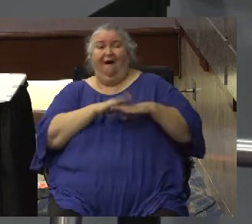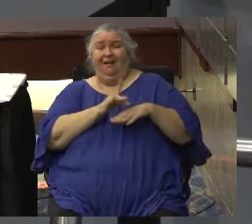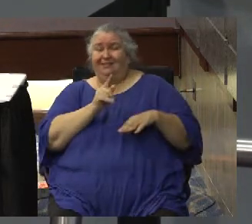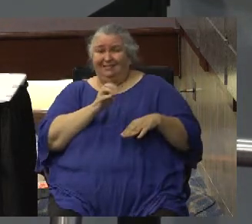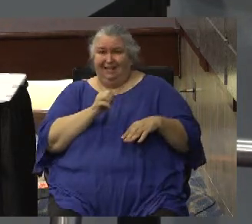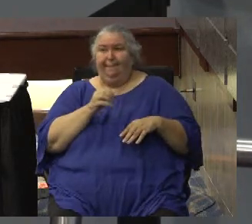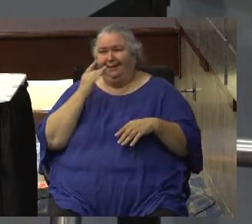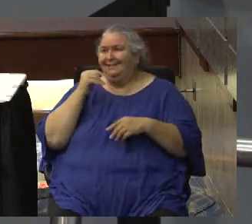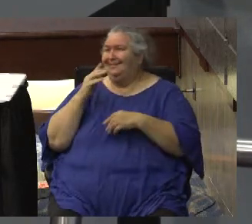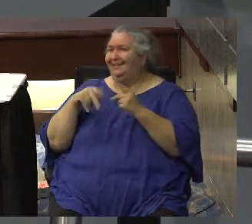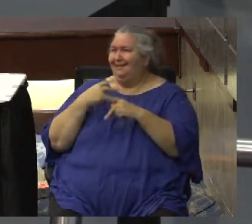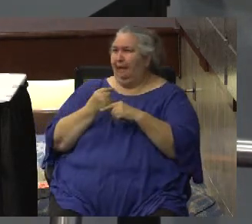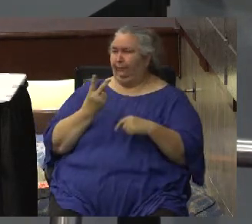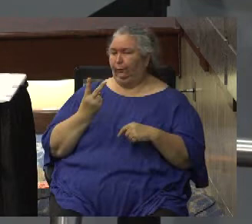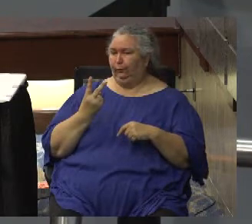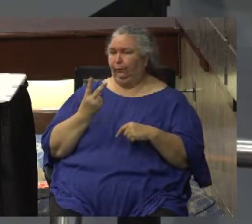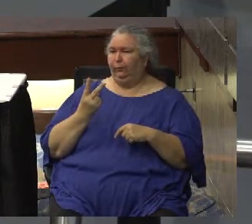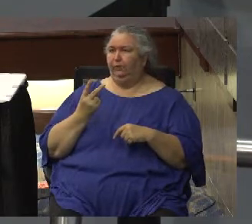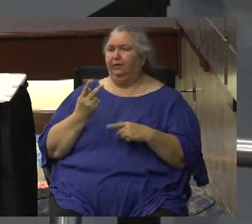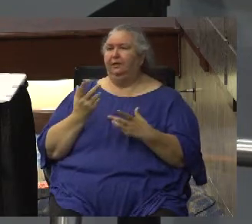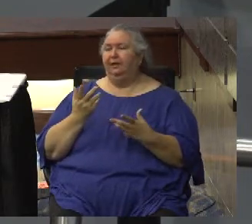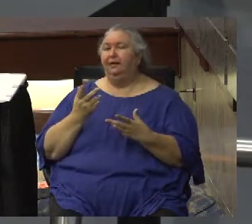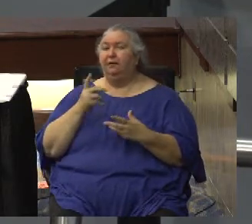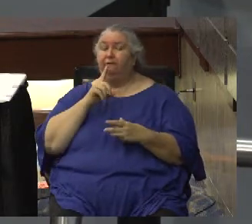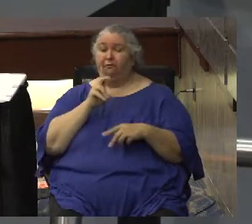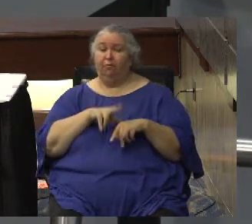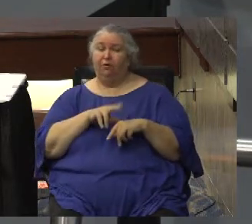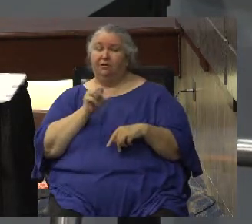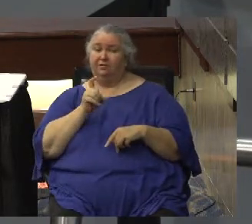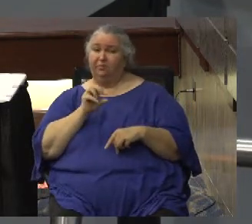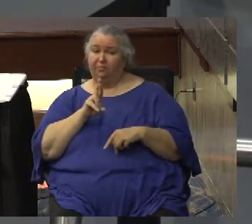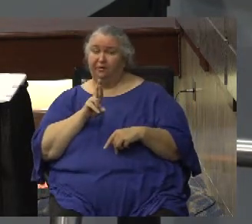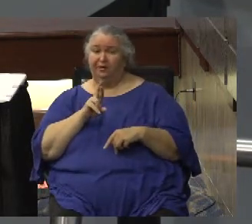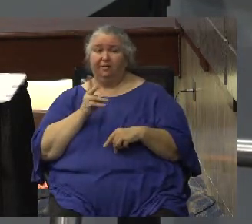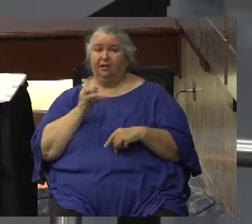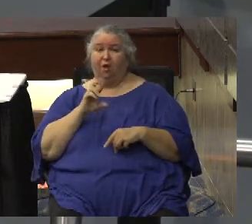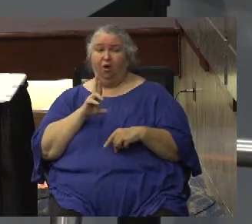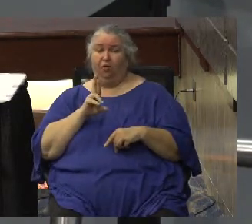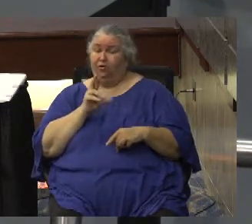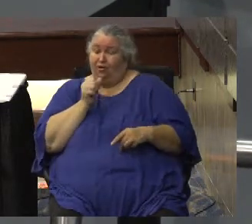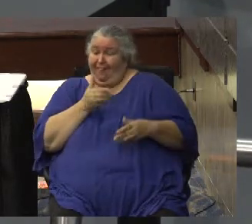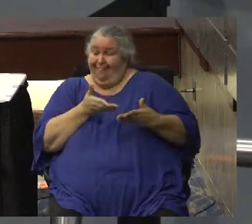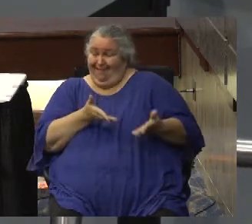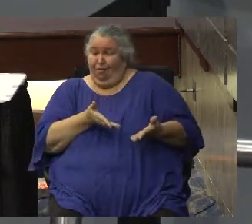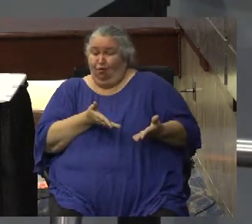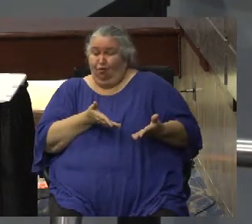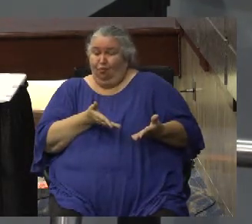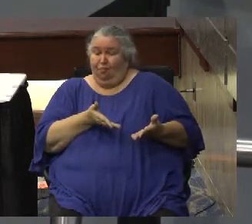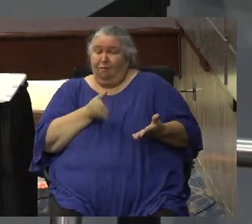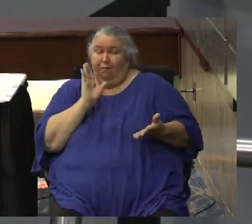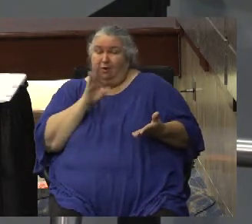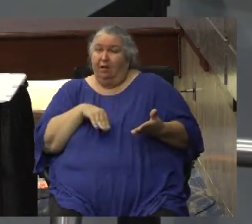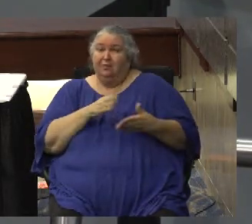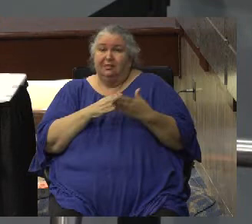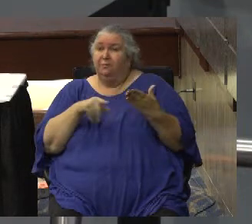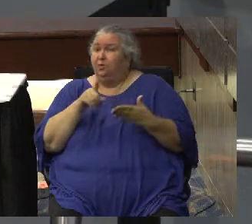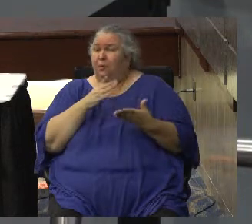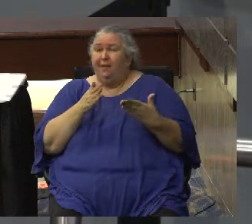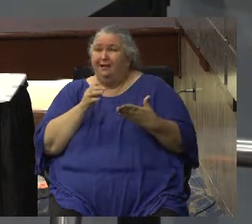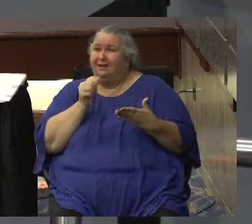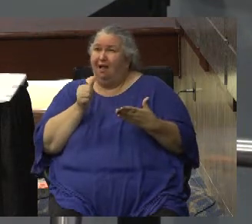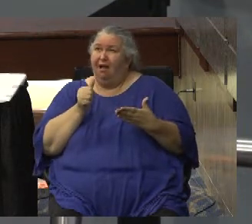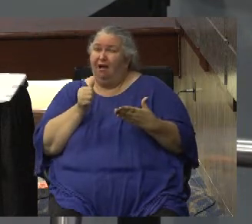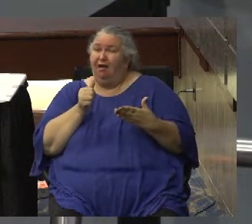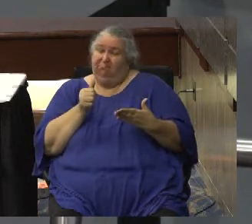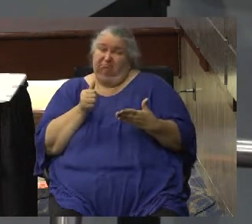type 2, of course, is the short-term rental, owner not on site. And some of you may not find this to be a